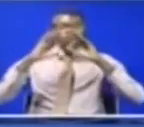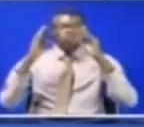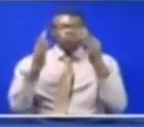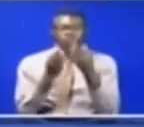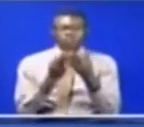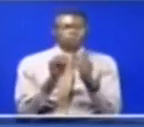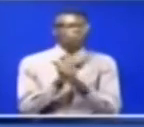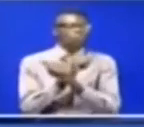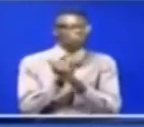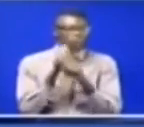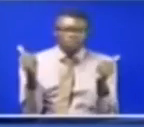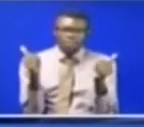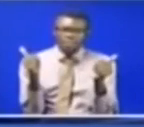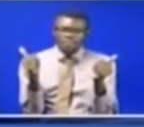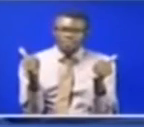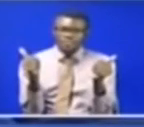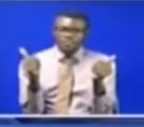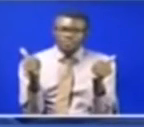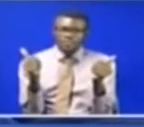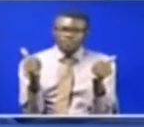well. And